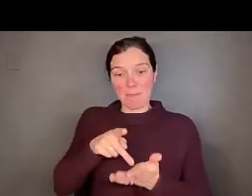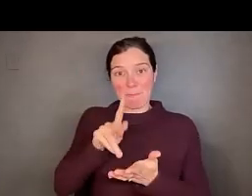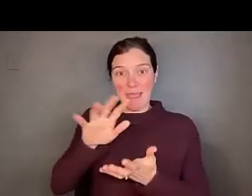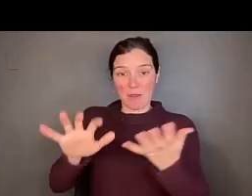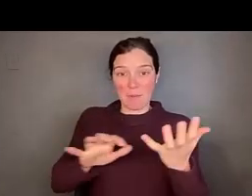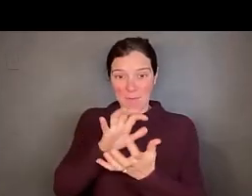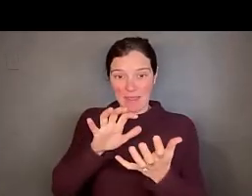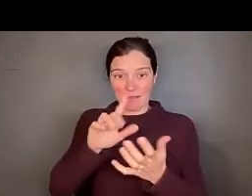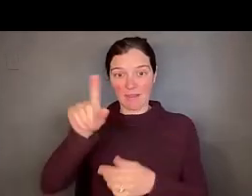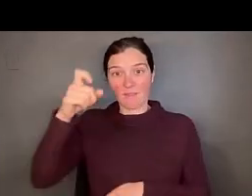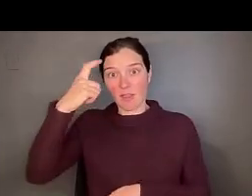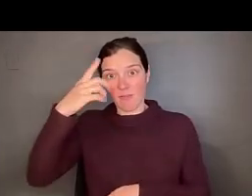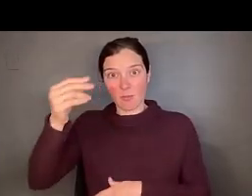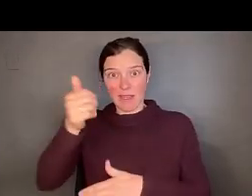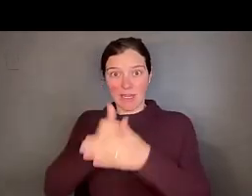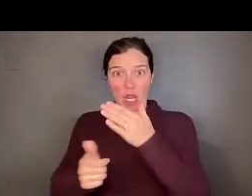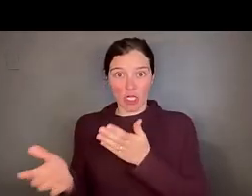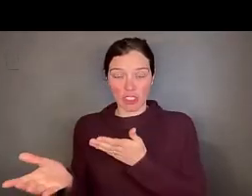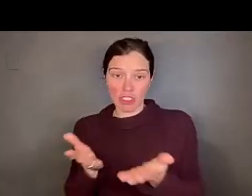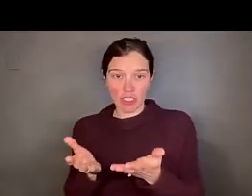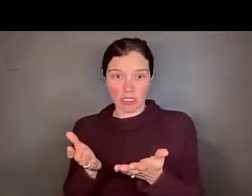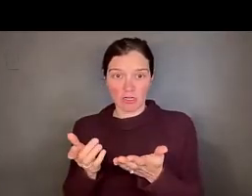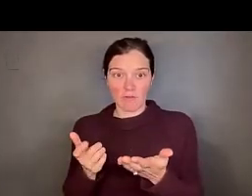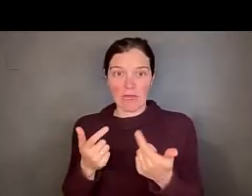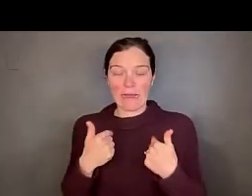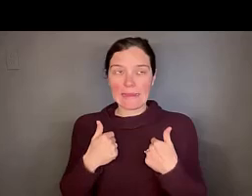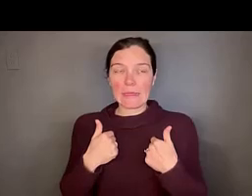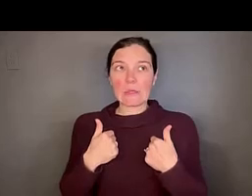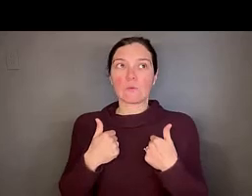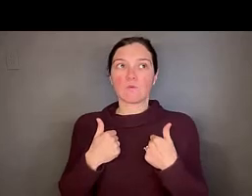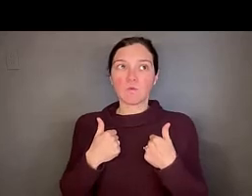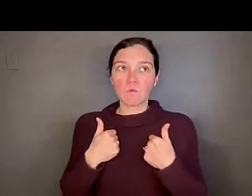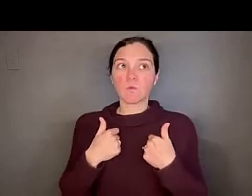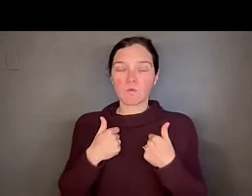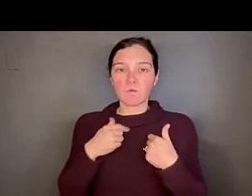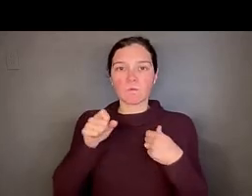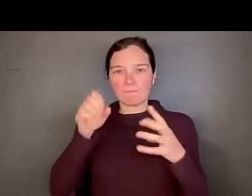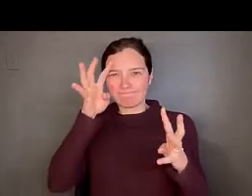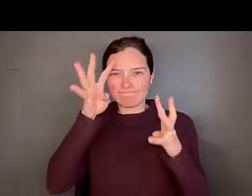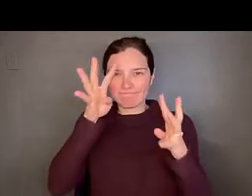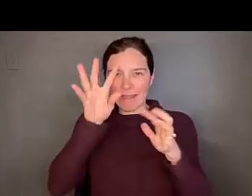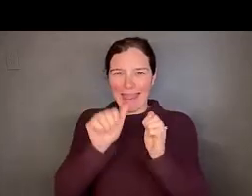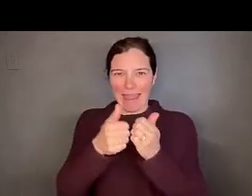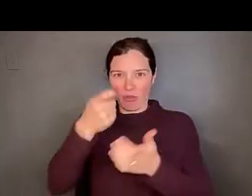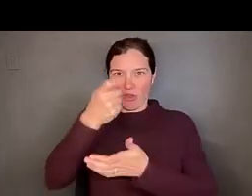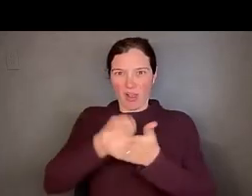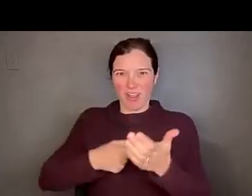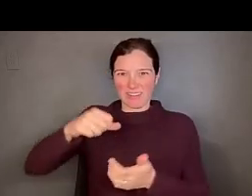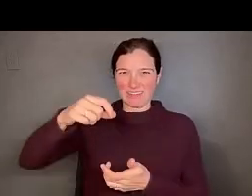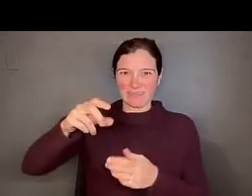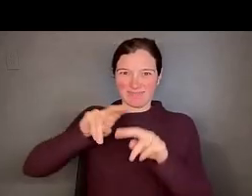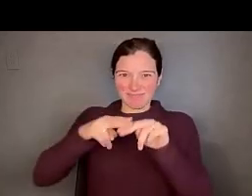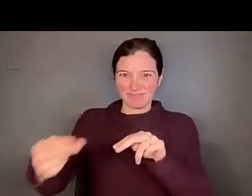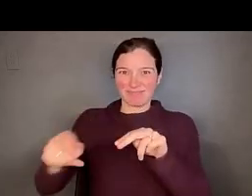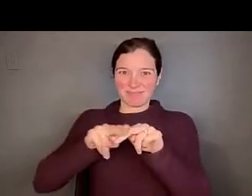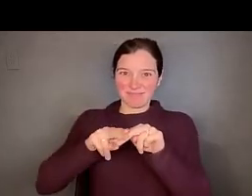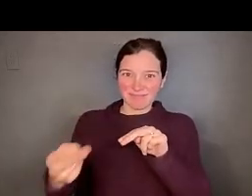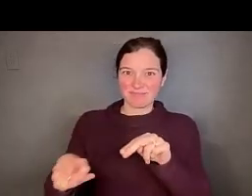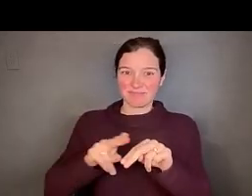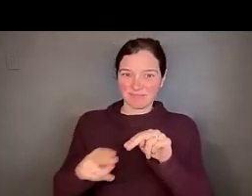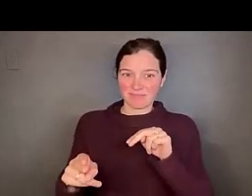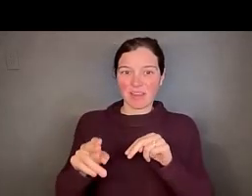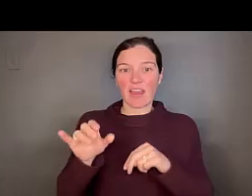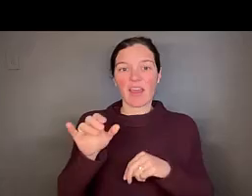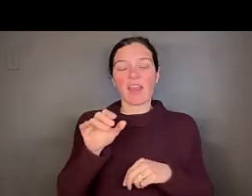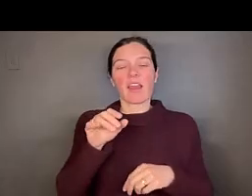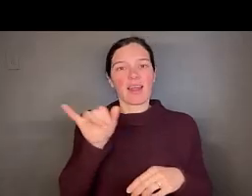that's government and underserved, I am really trying to be creative on how to get that cost structure down, because as you